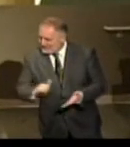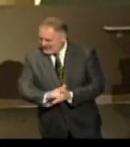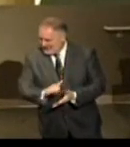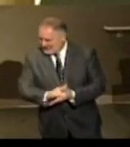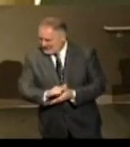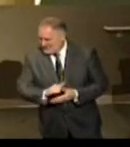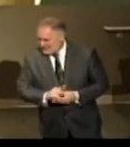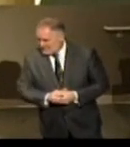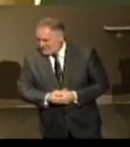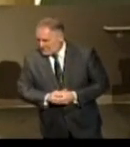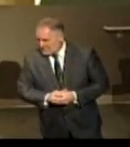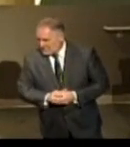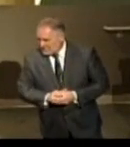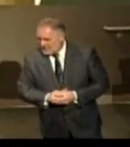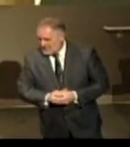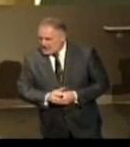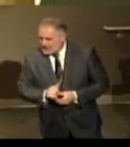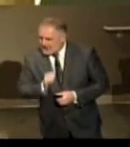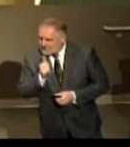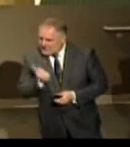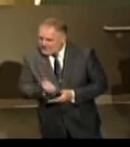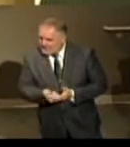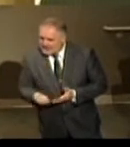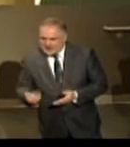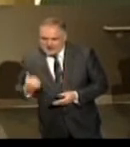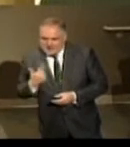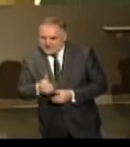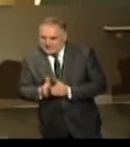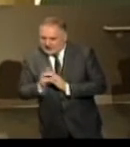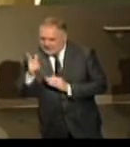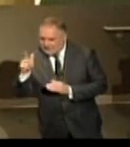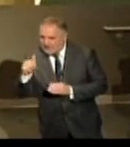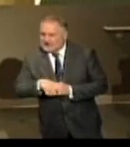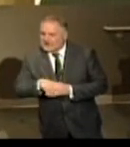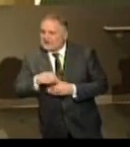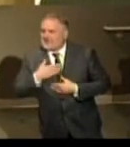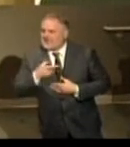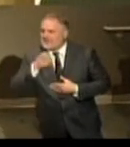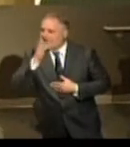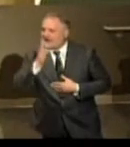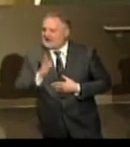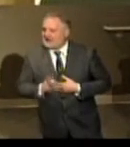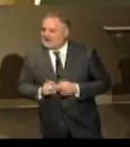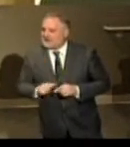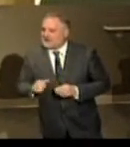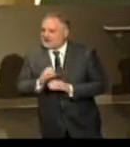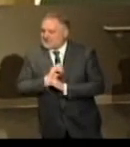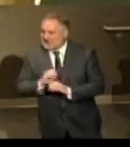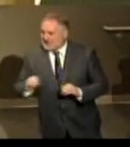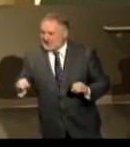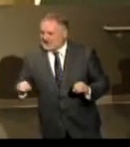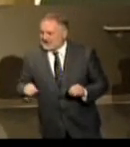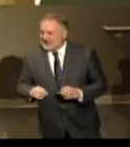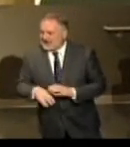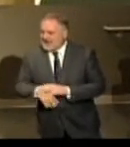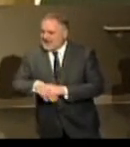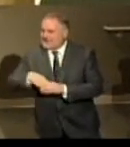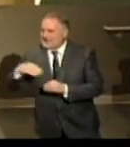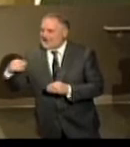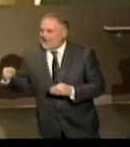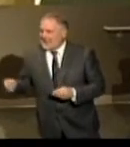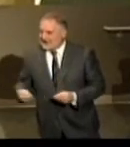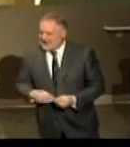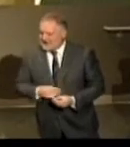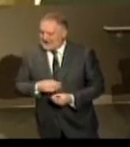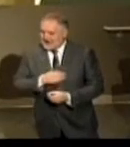nothing. Now, not everything we pray for lies in the will of God, but there's nothing lays outside the omnipotence